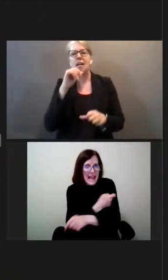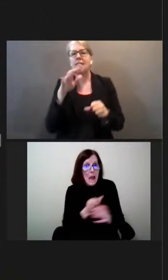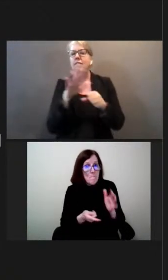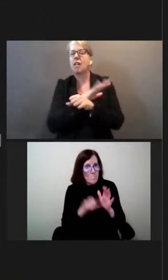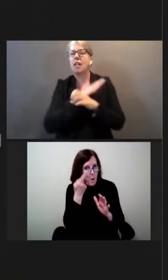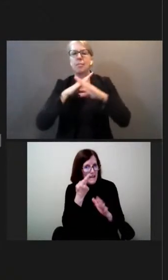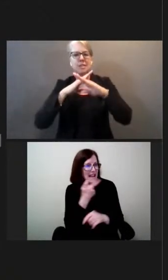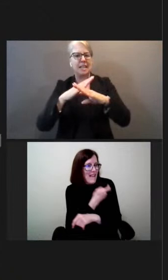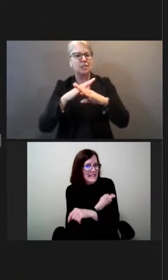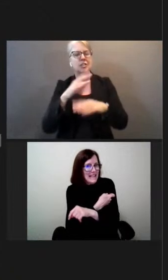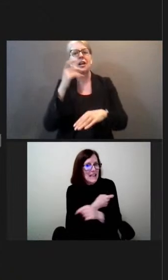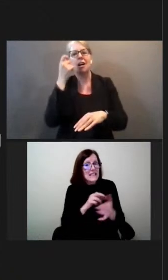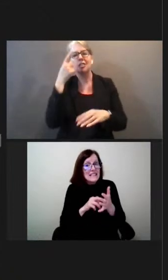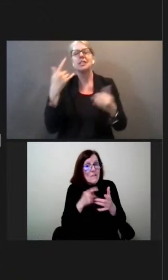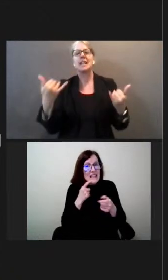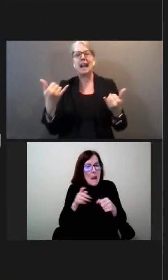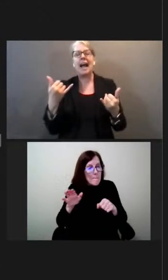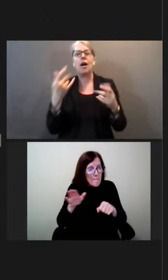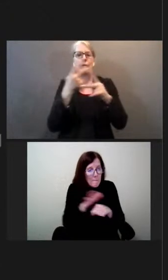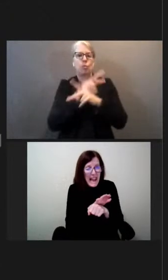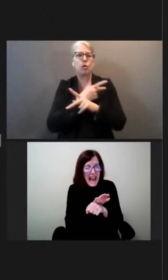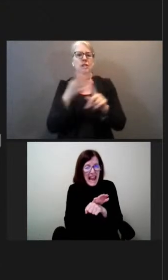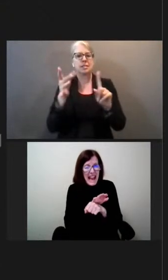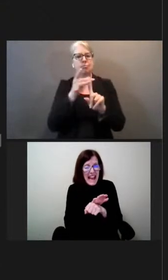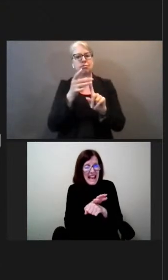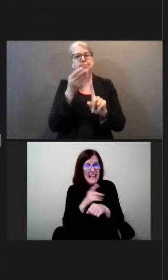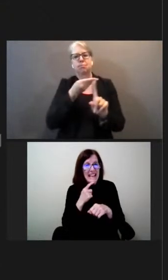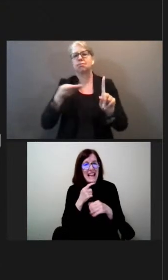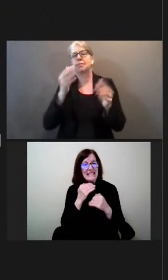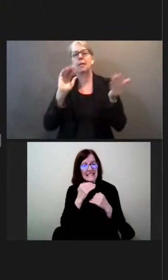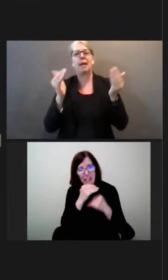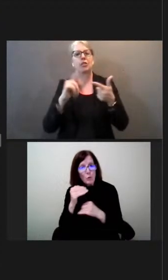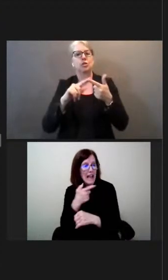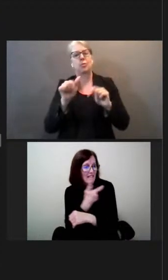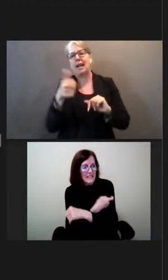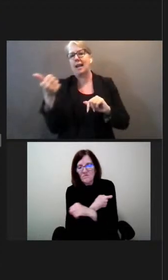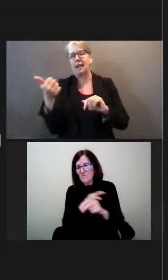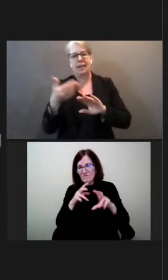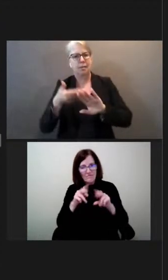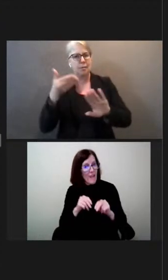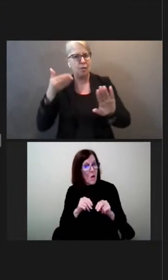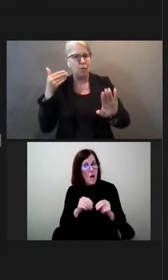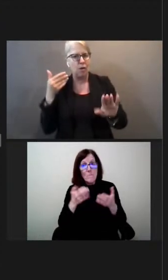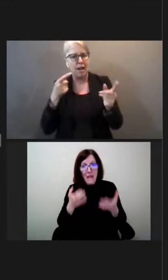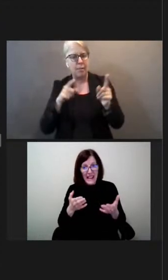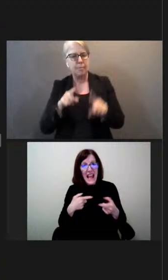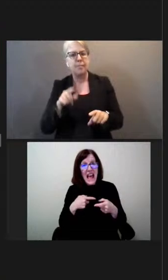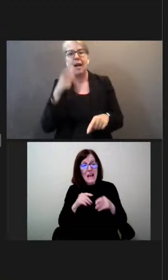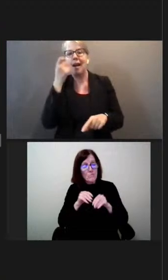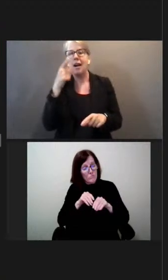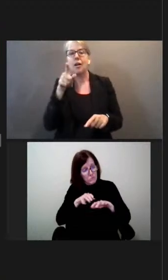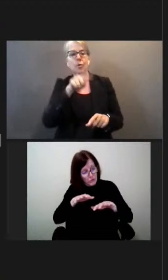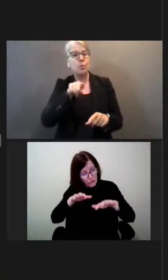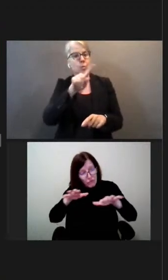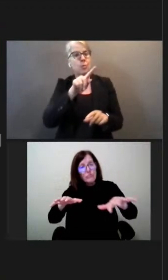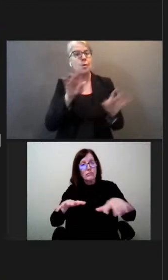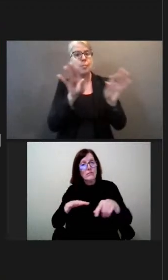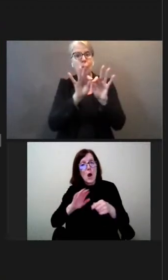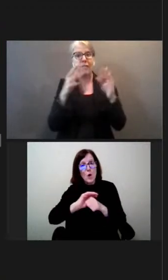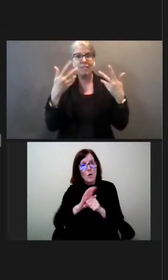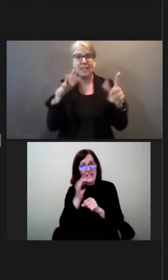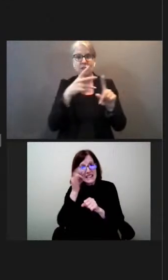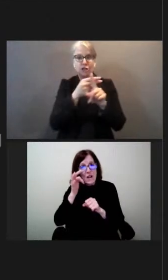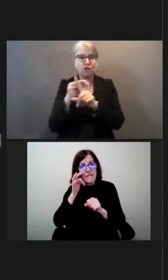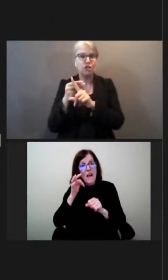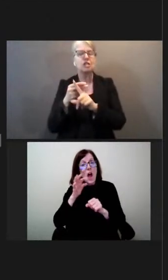have more transmission of COVID going on now than any other time. So, you know, for those who've been immunized, it's important to